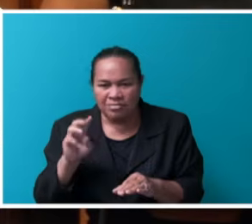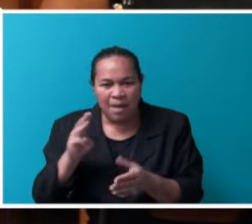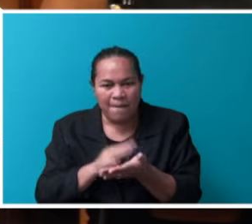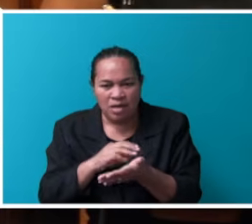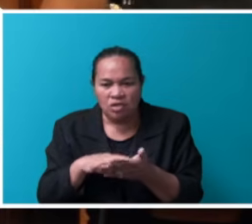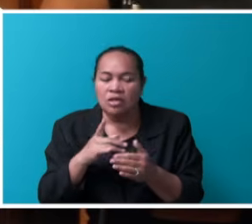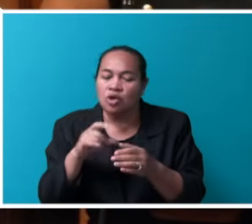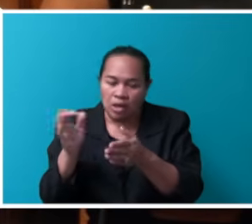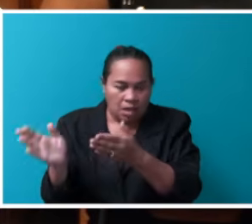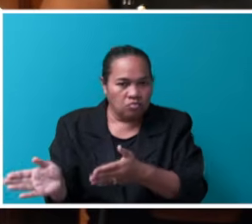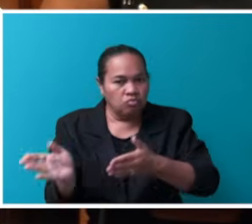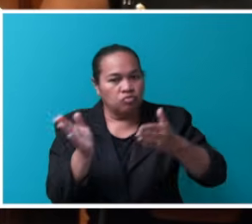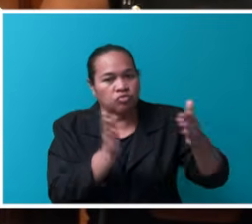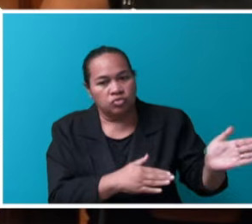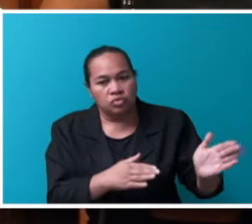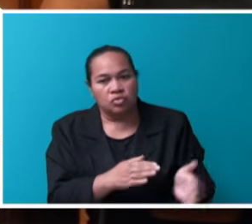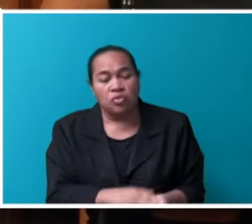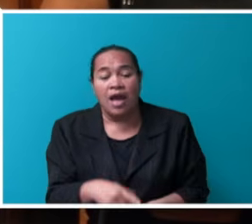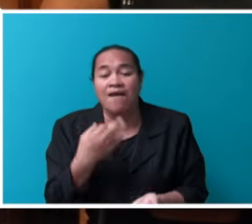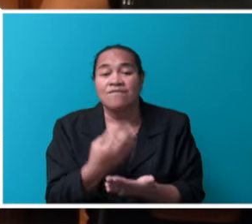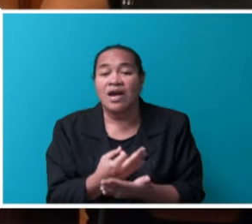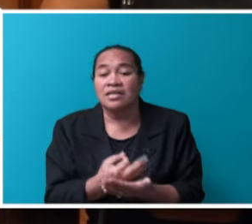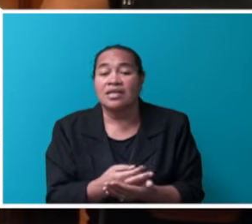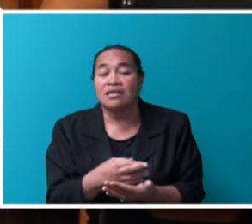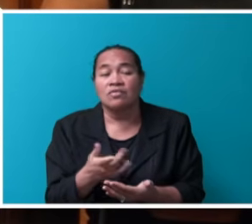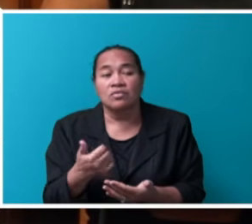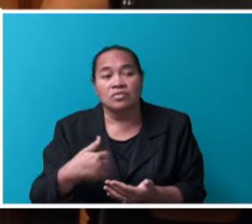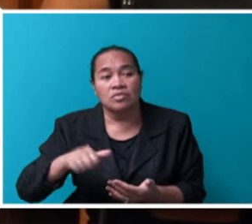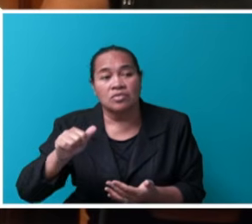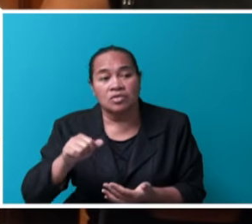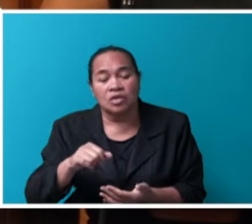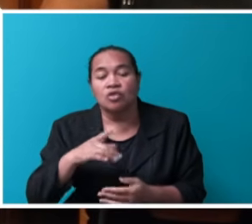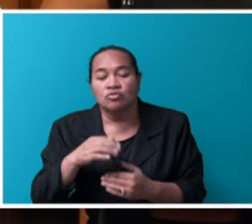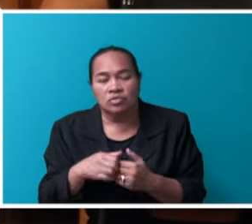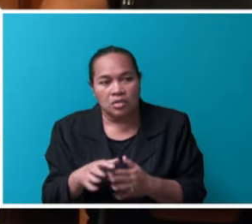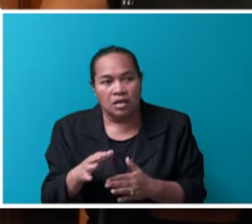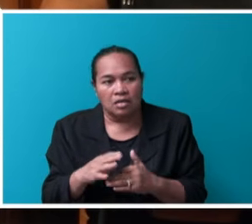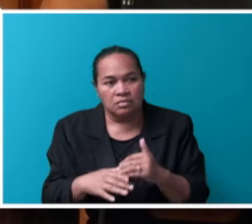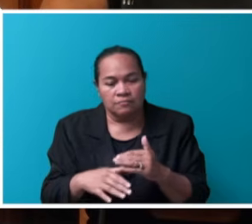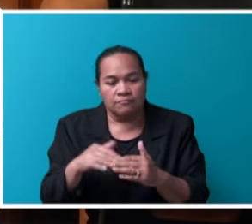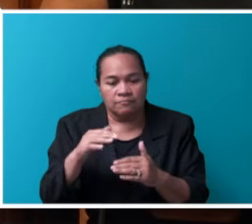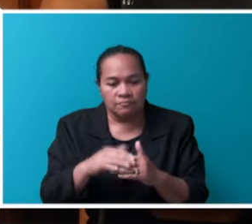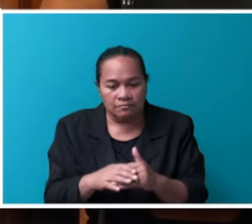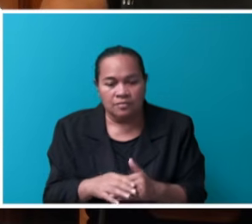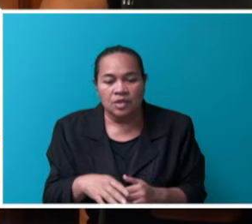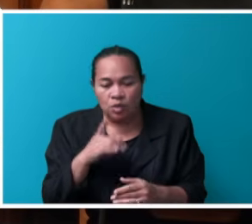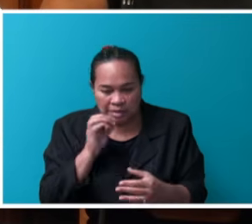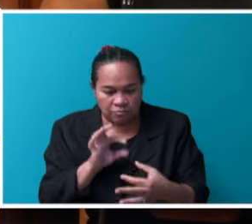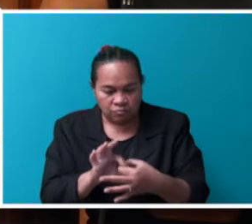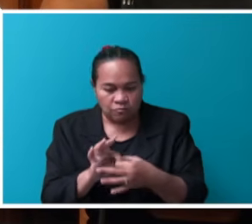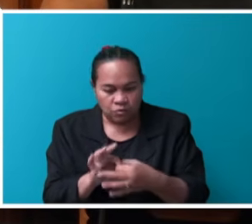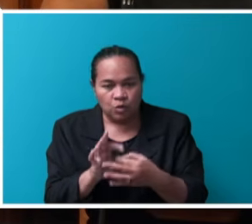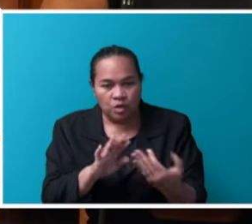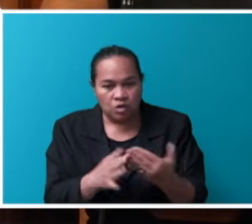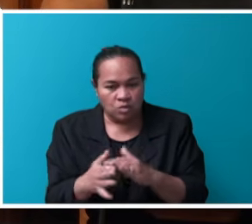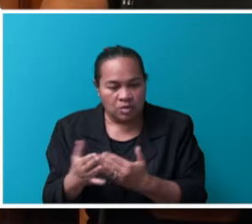resettlement. Funding will be used to commence critical preparatory work, including consultations with affected communities, land